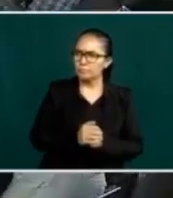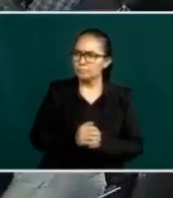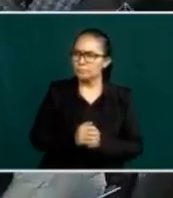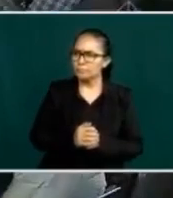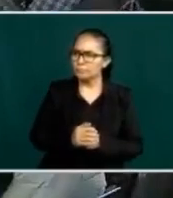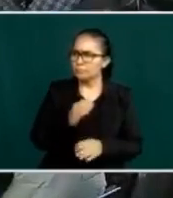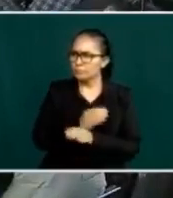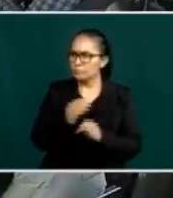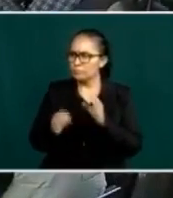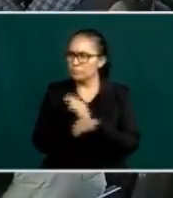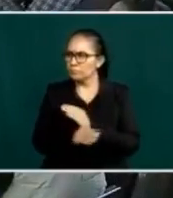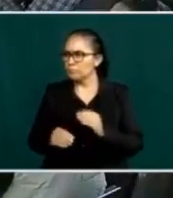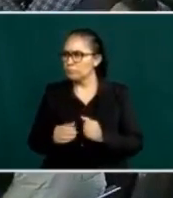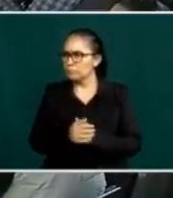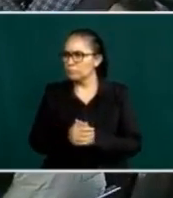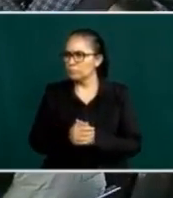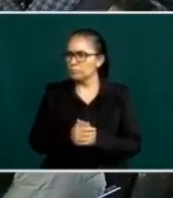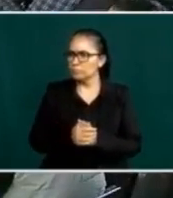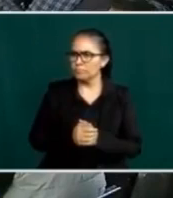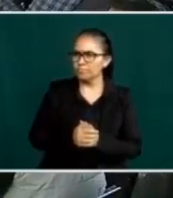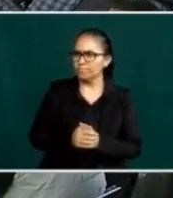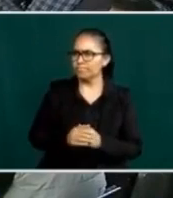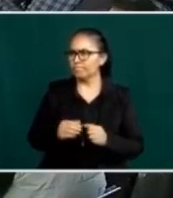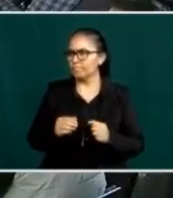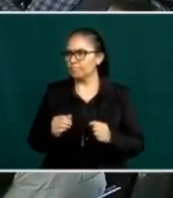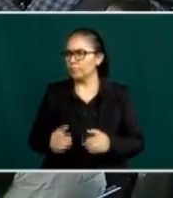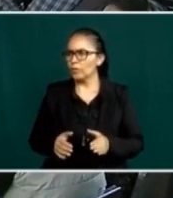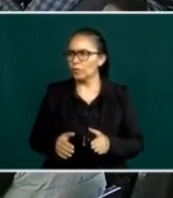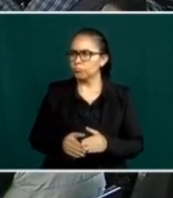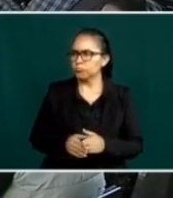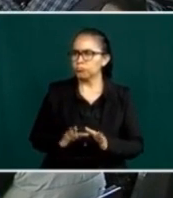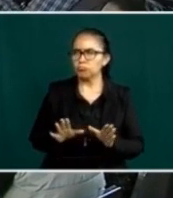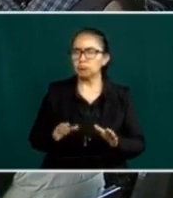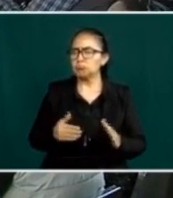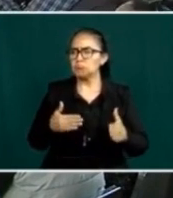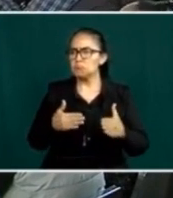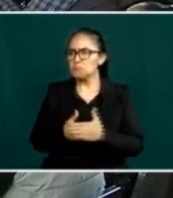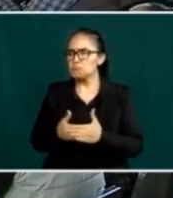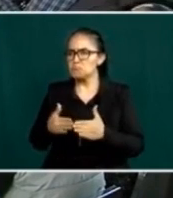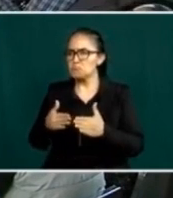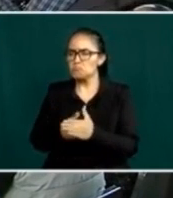are very bad cases that